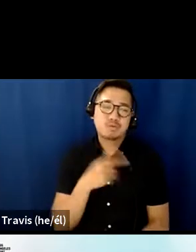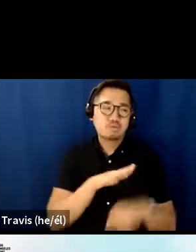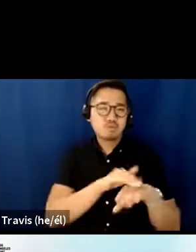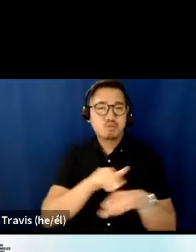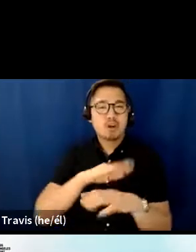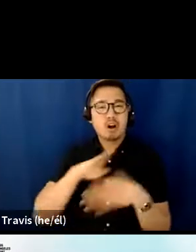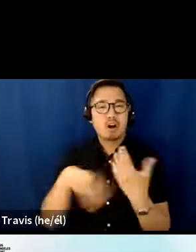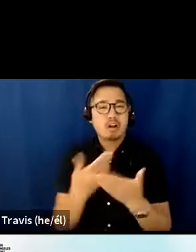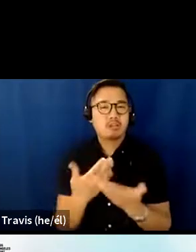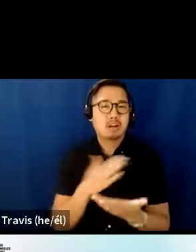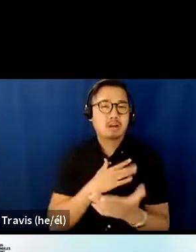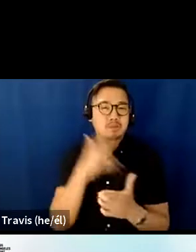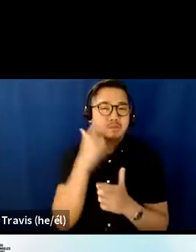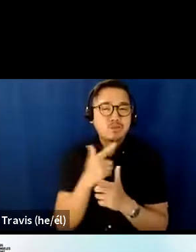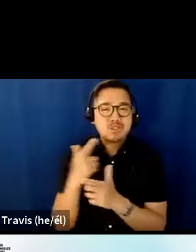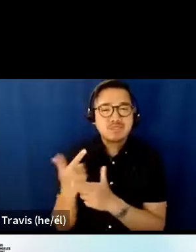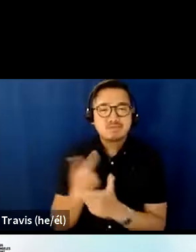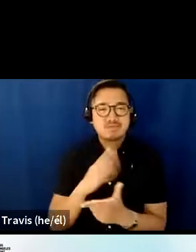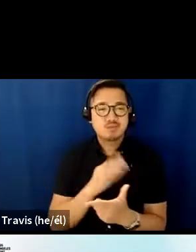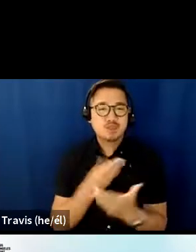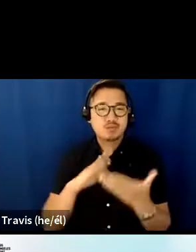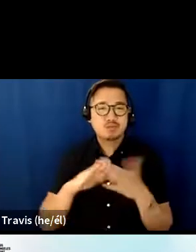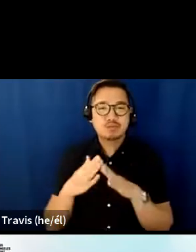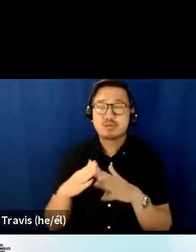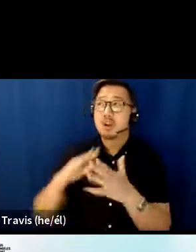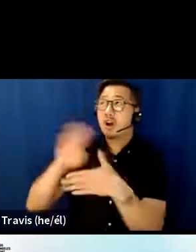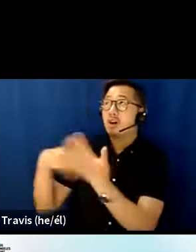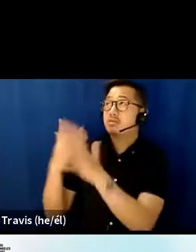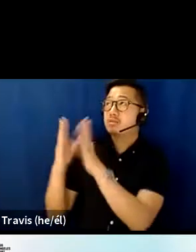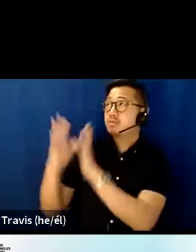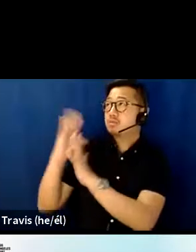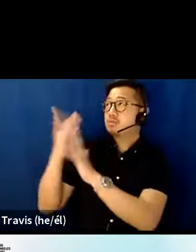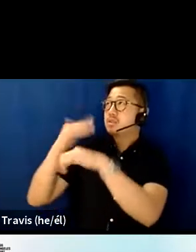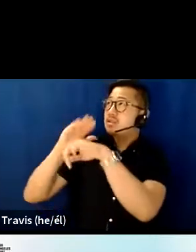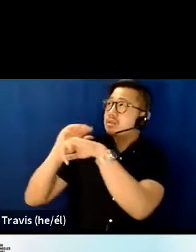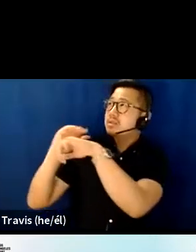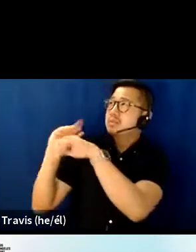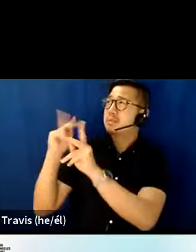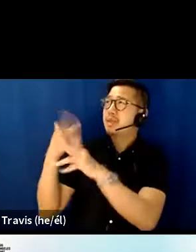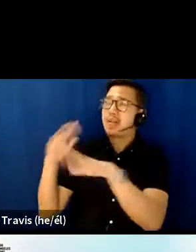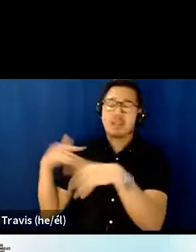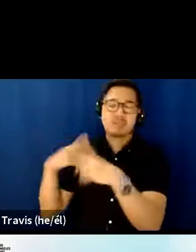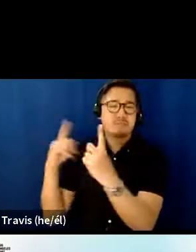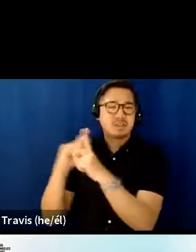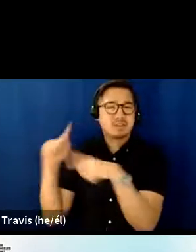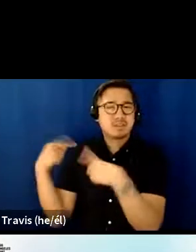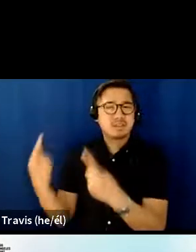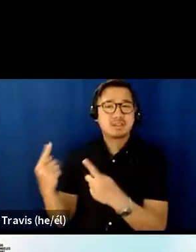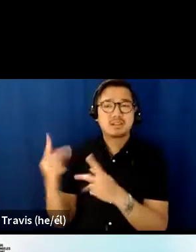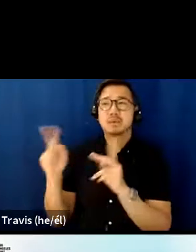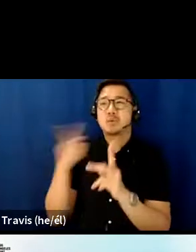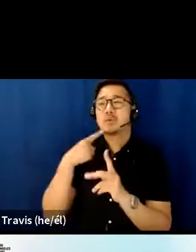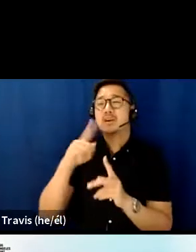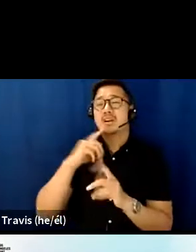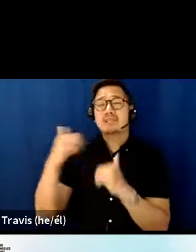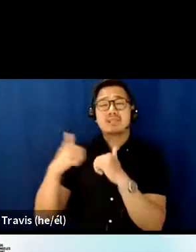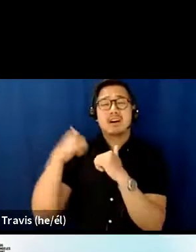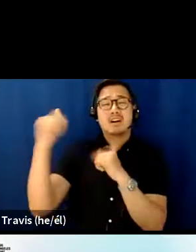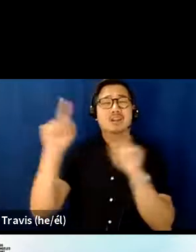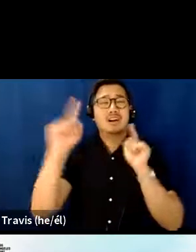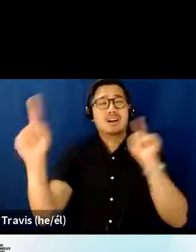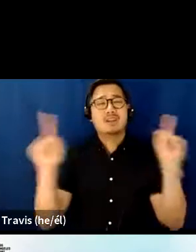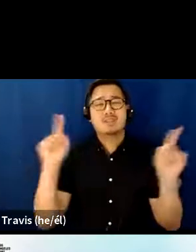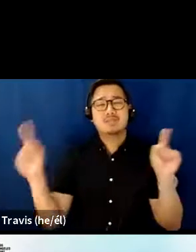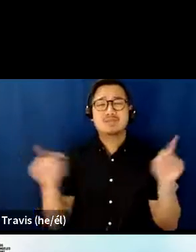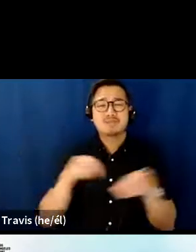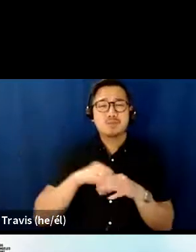our ancestors, those that whose names we've never known, who we've never met, who are in places in faraway spots of